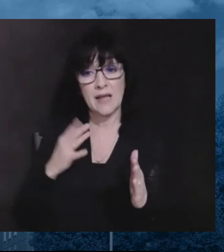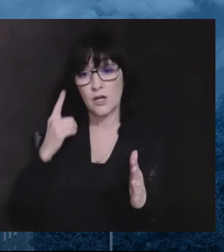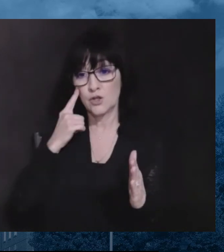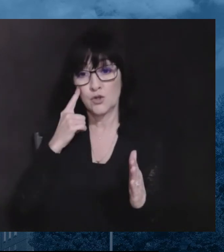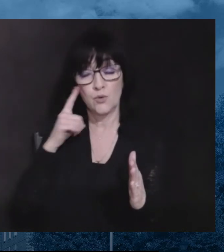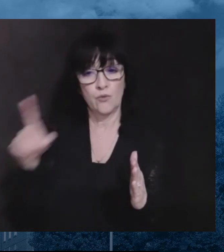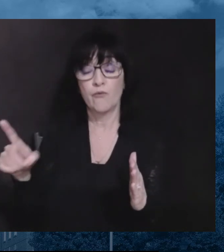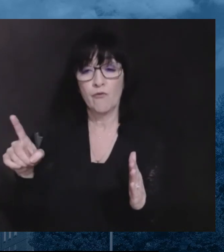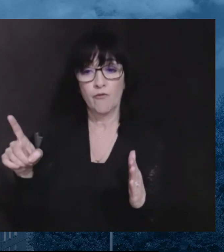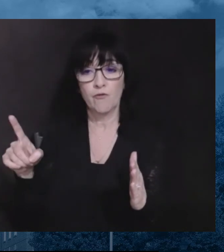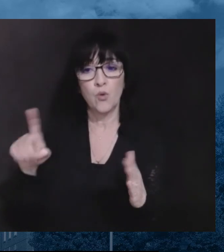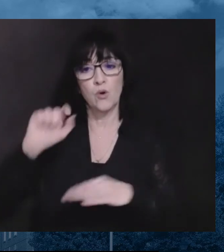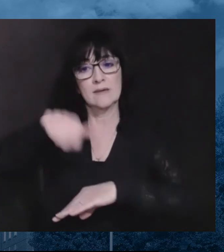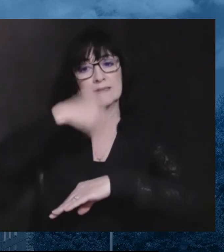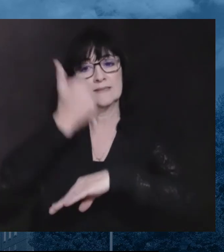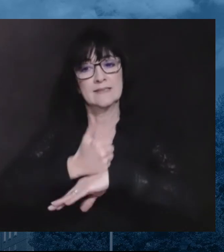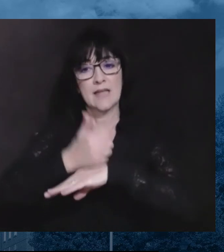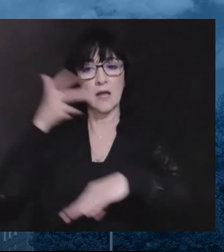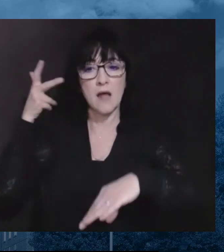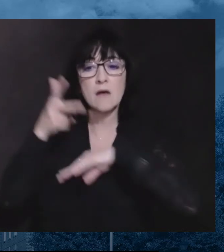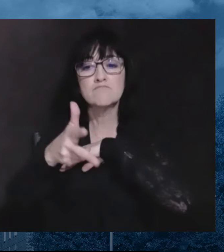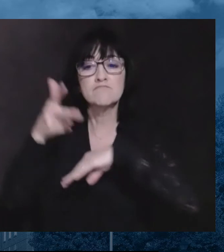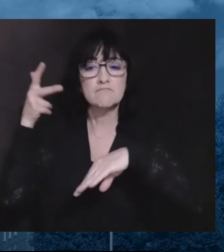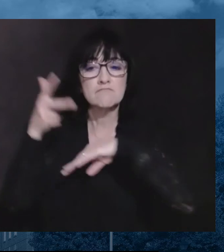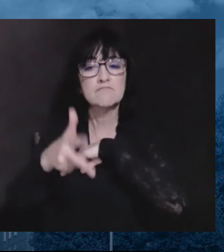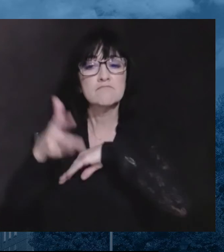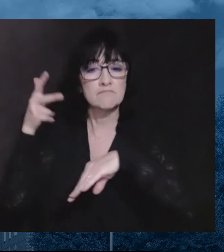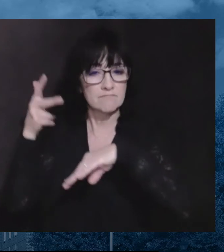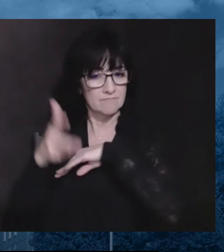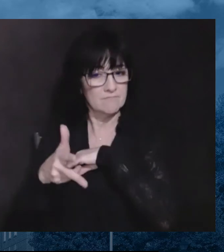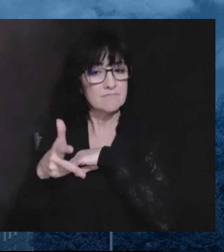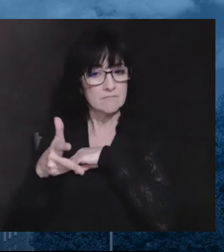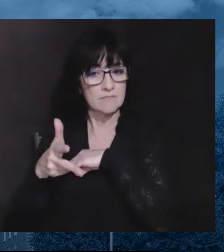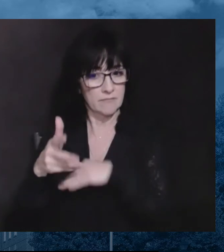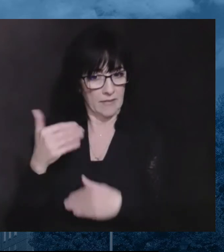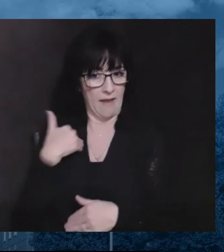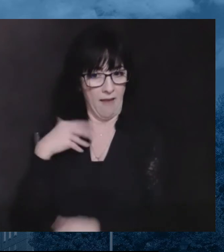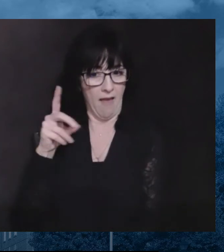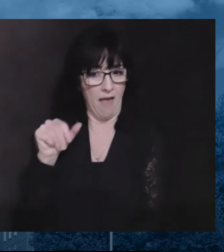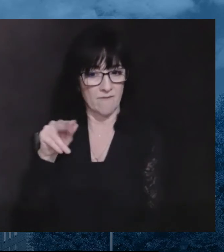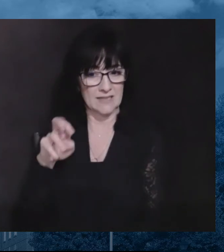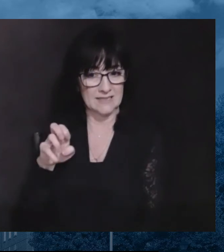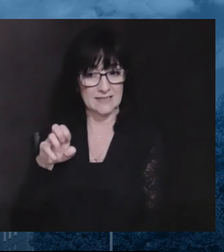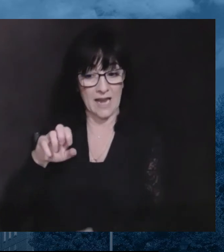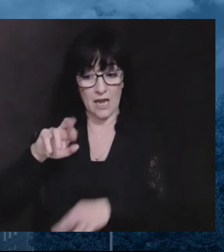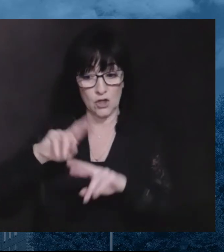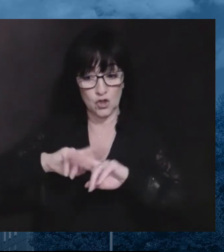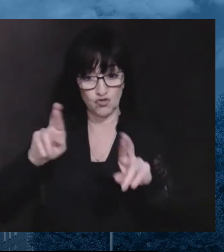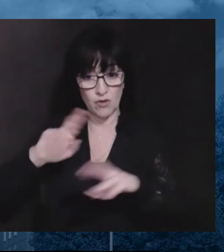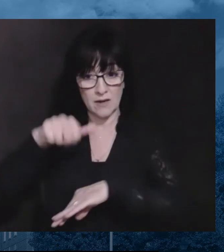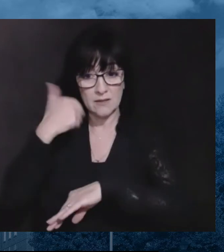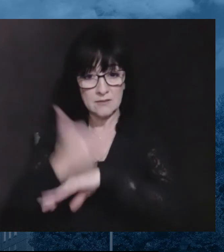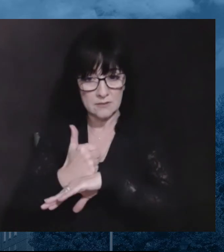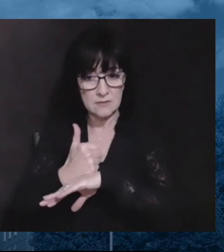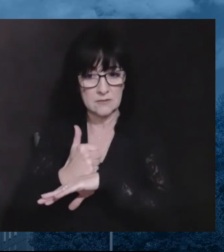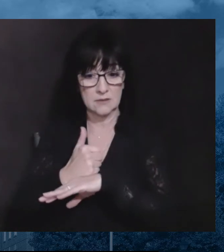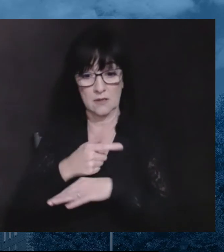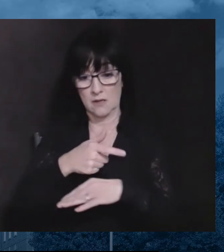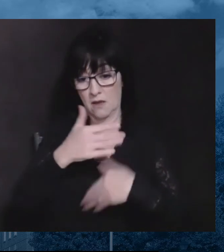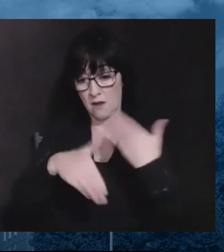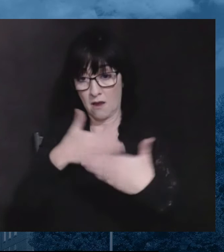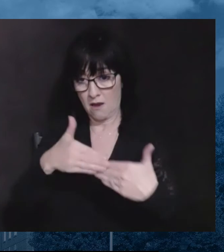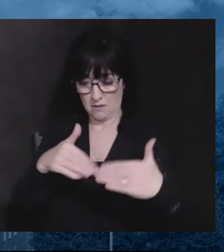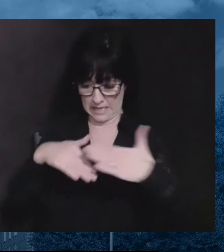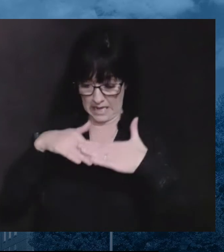mass vaccination events, of which we have a number that we're getting up and running. Half of that amount will be used in the next 7